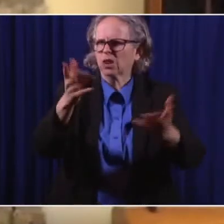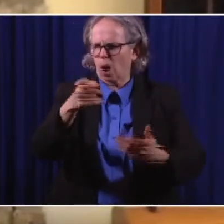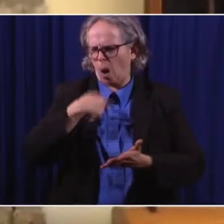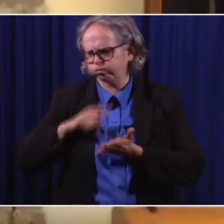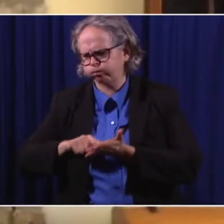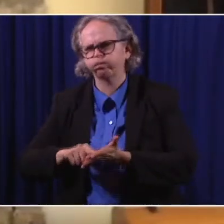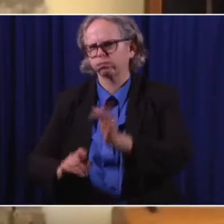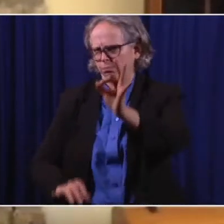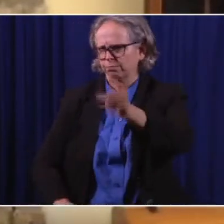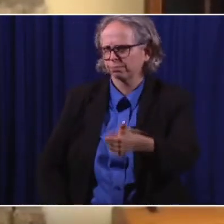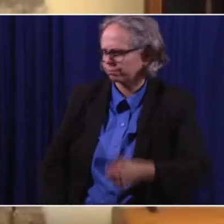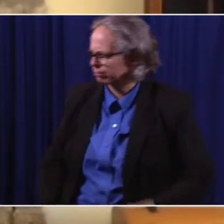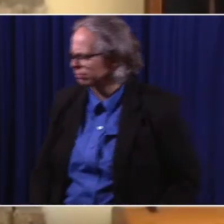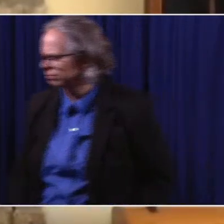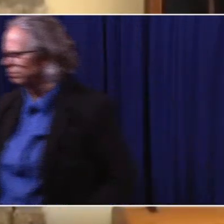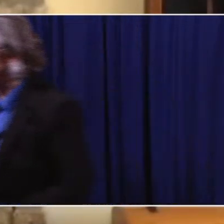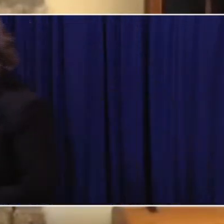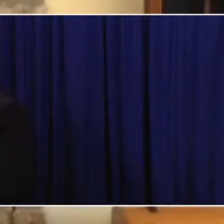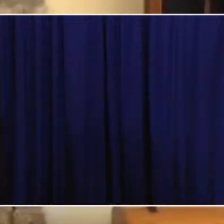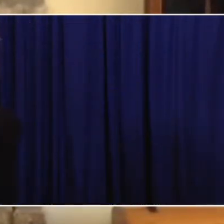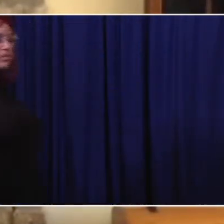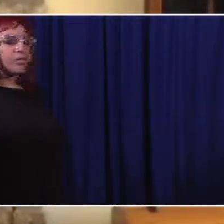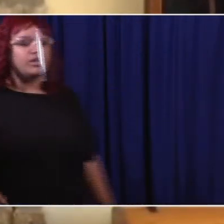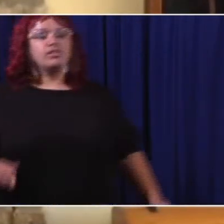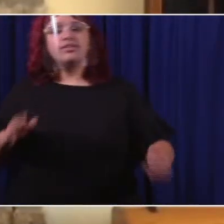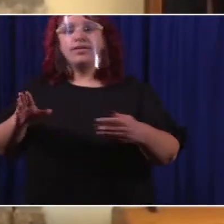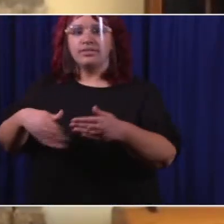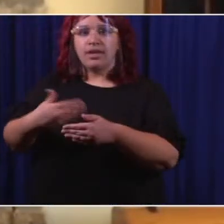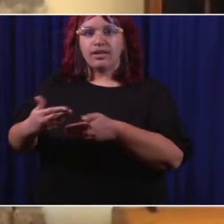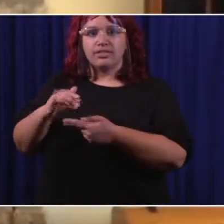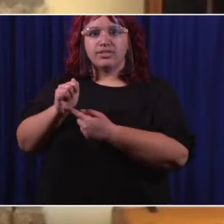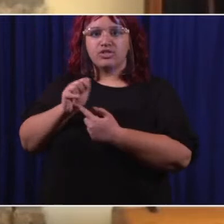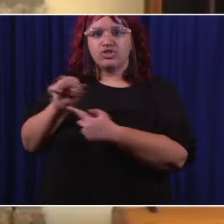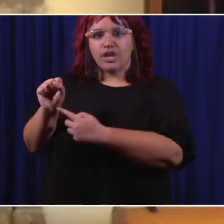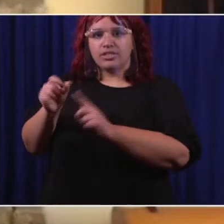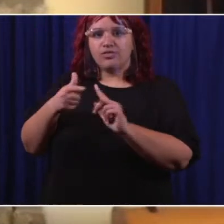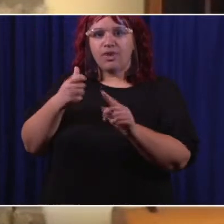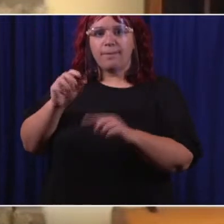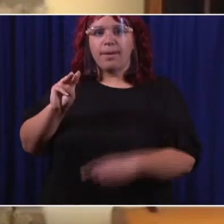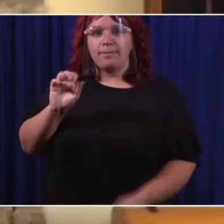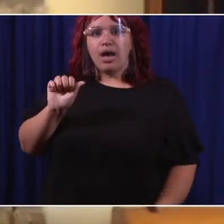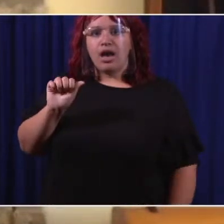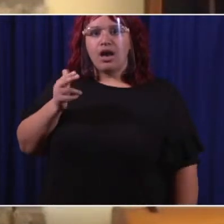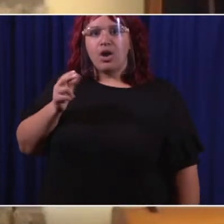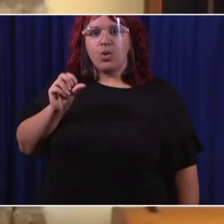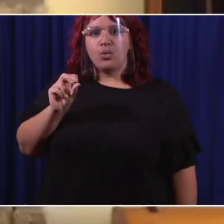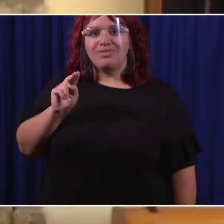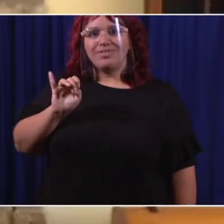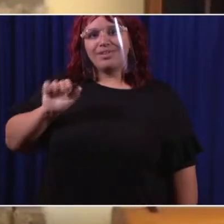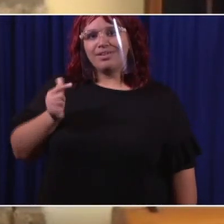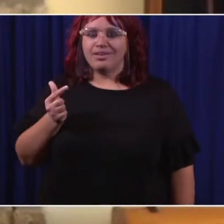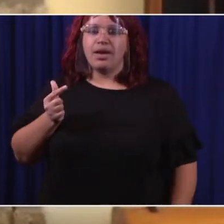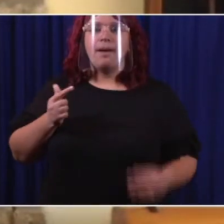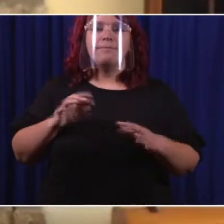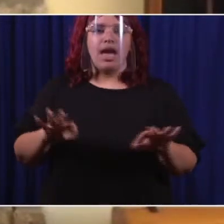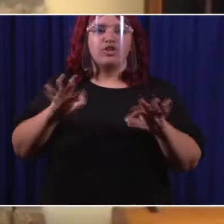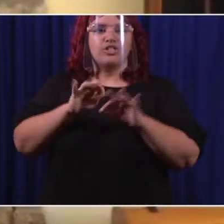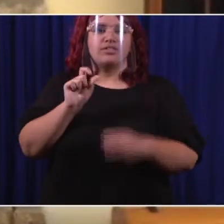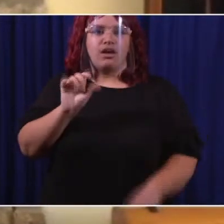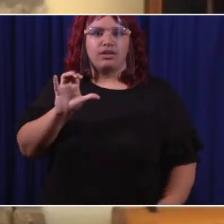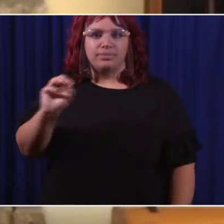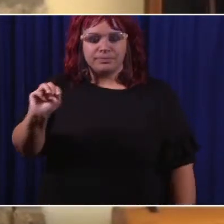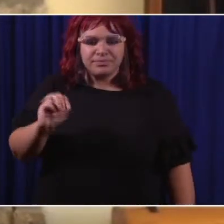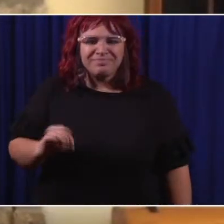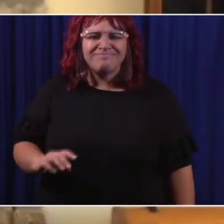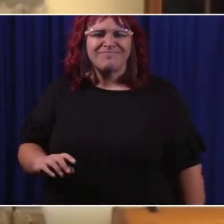at mahoningmatters.com. Hi, Governor. Thanks for taking my question today. After you issued